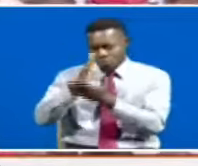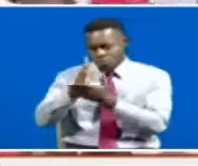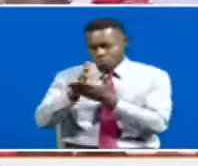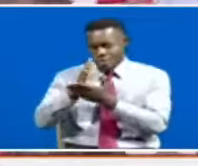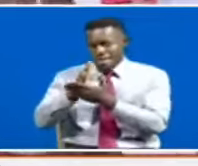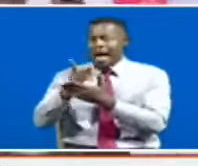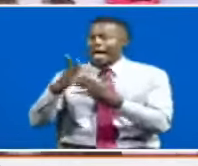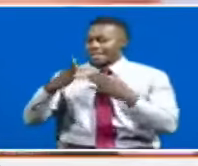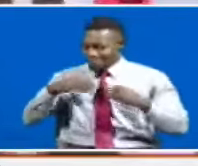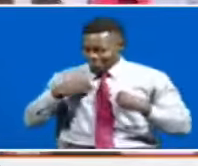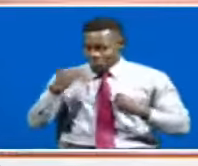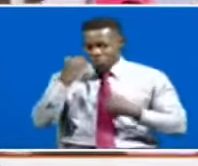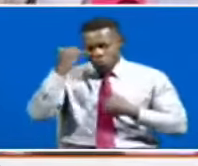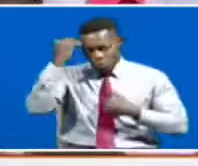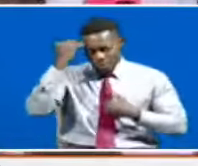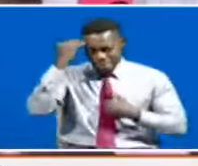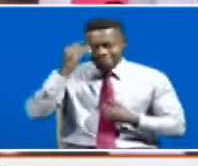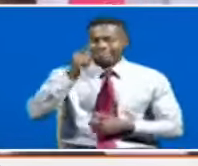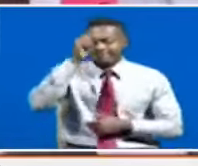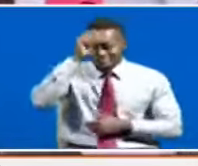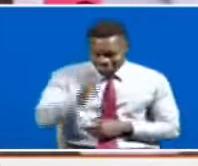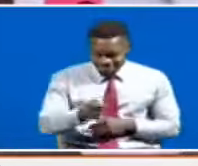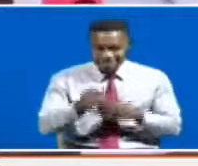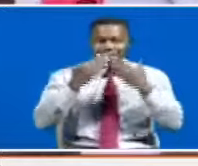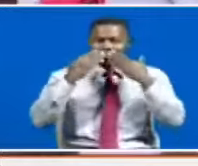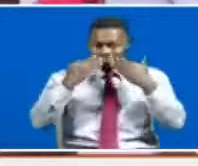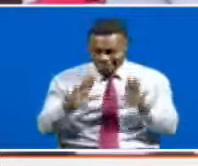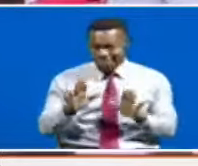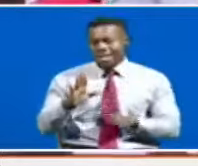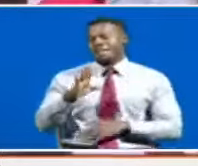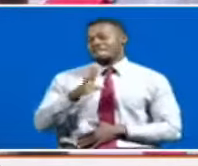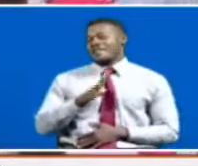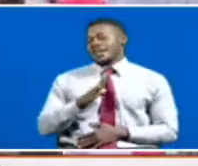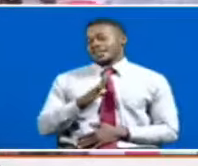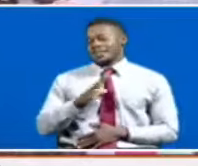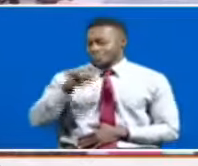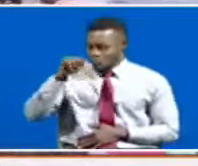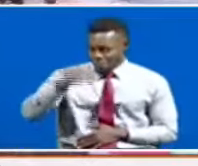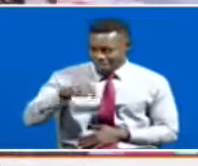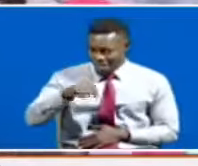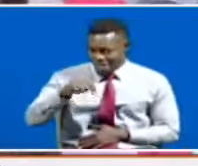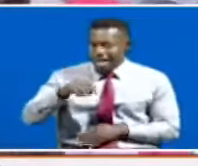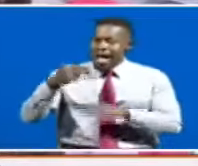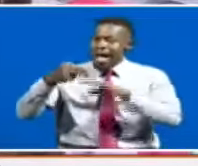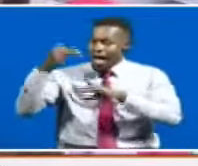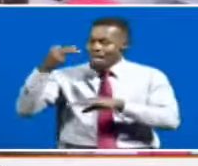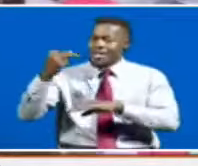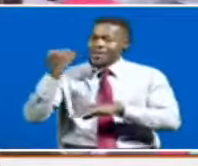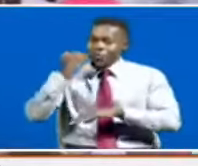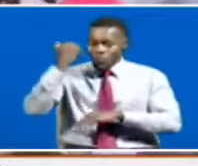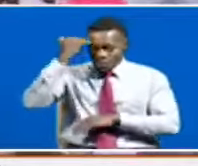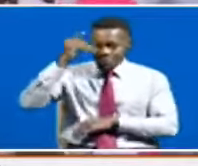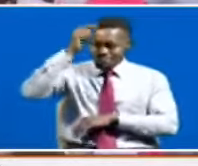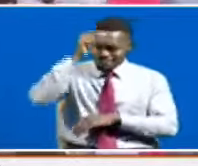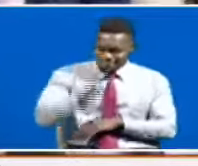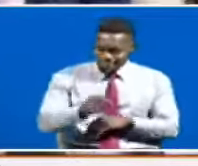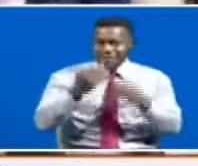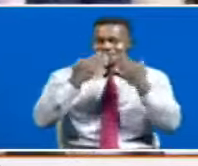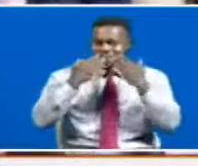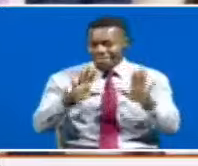wa mahakama. Vile mahakama imesema leo, mahakama ya rufaa, tutaheshimu uamuzi